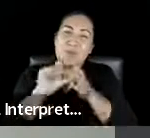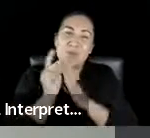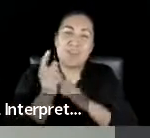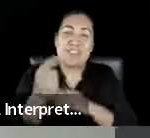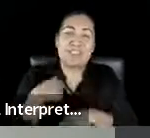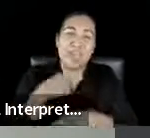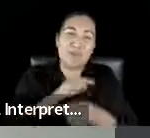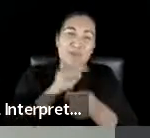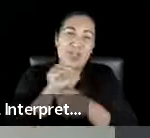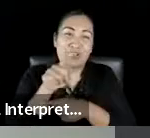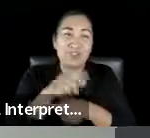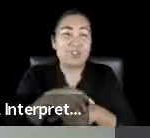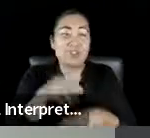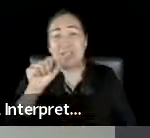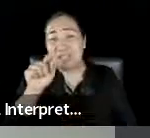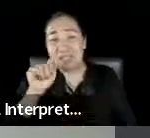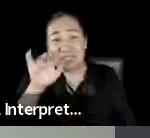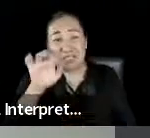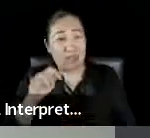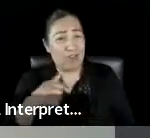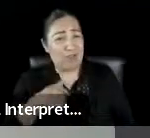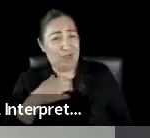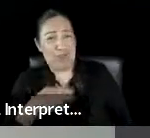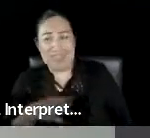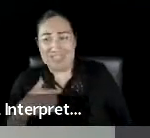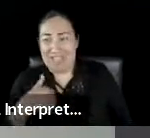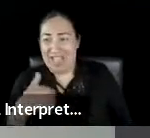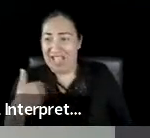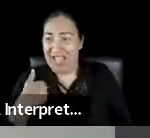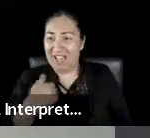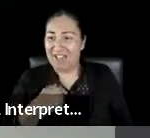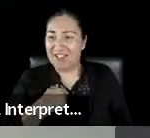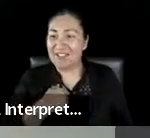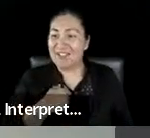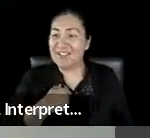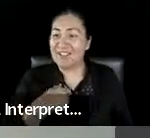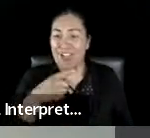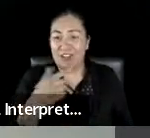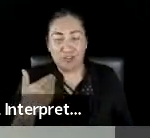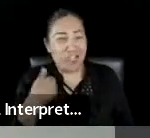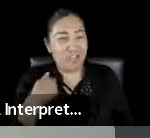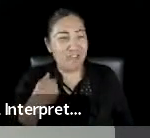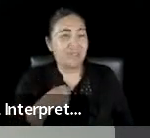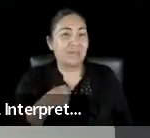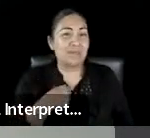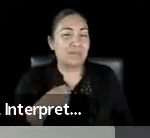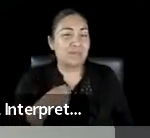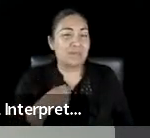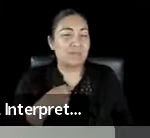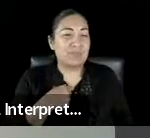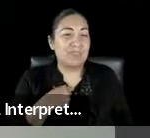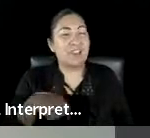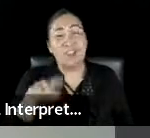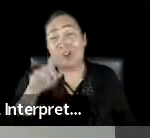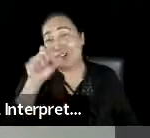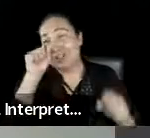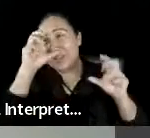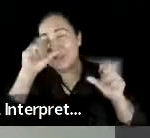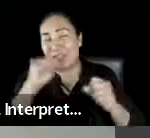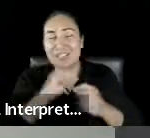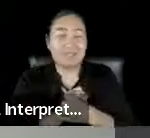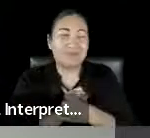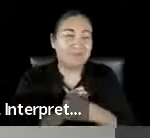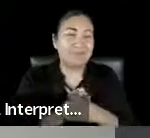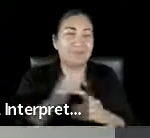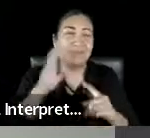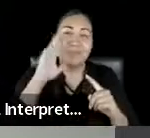Aside from the style that I wish I had that you contain, you're just amazing. So